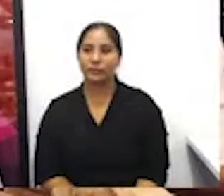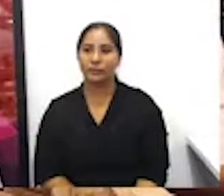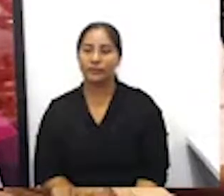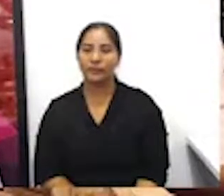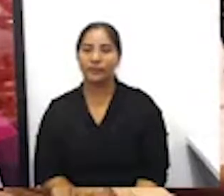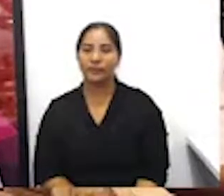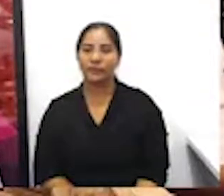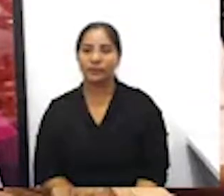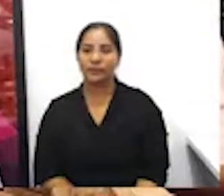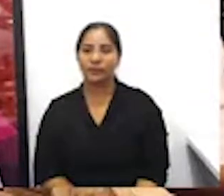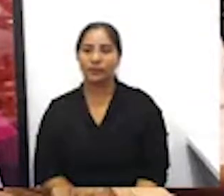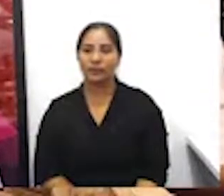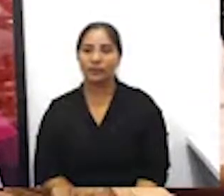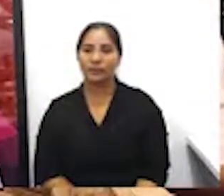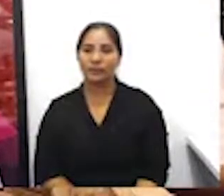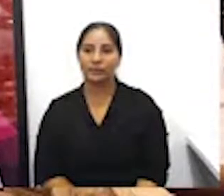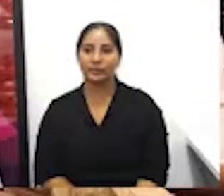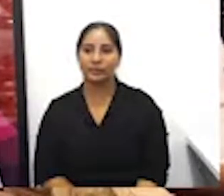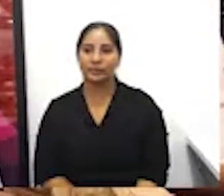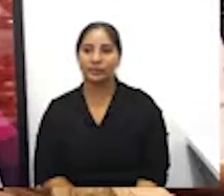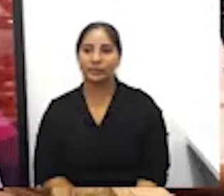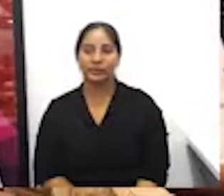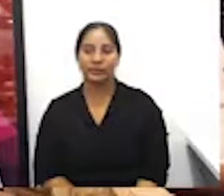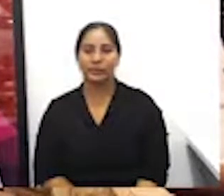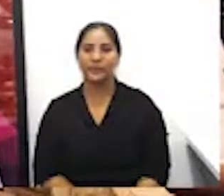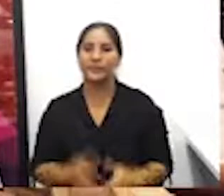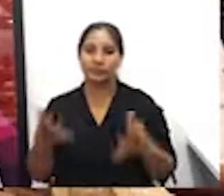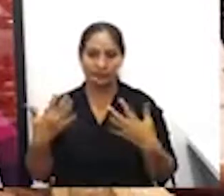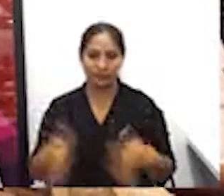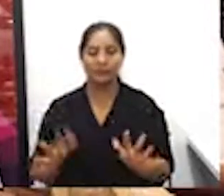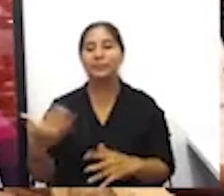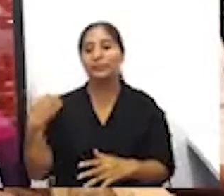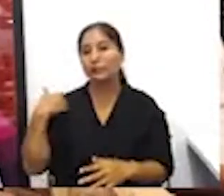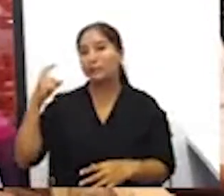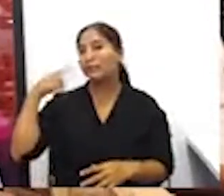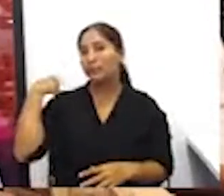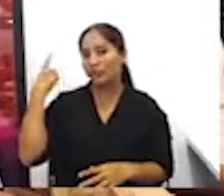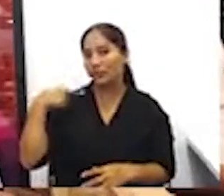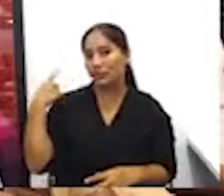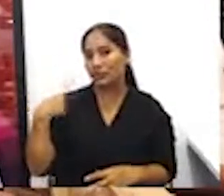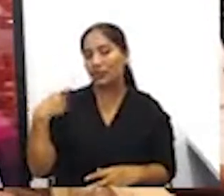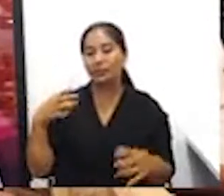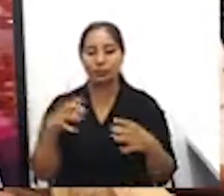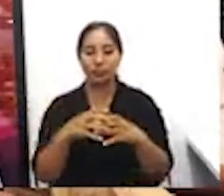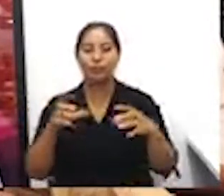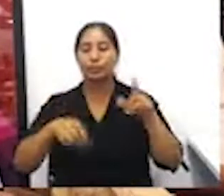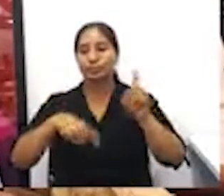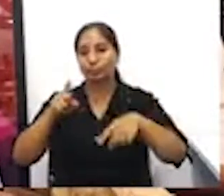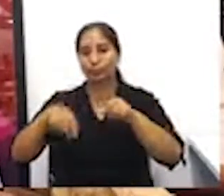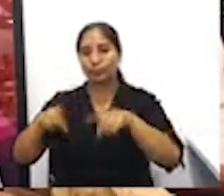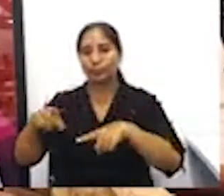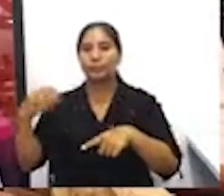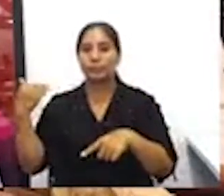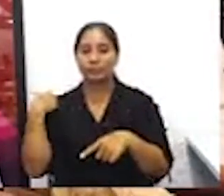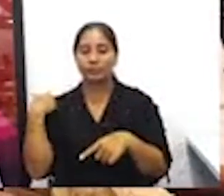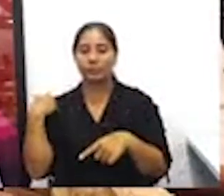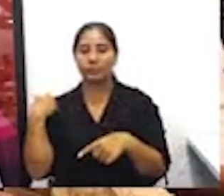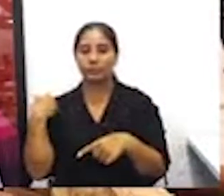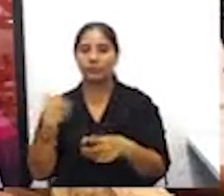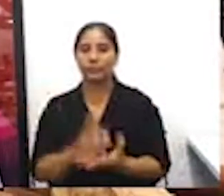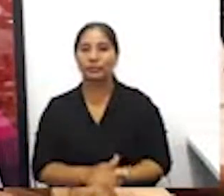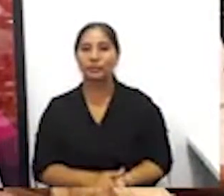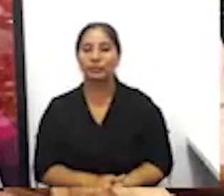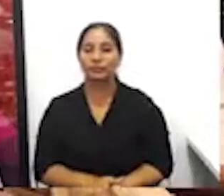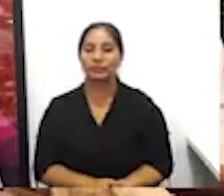higher positions, they are not like in the leader positions, but they are great